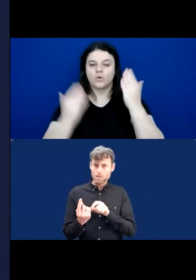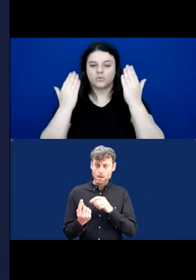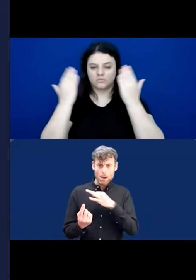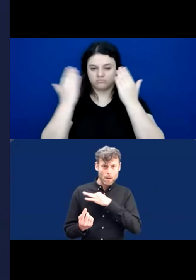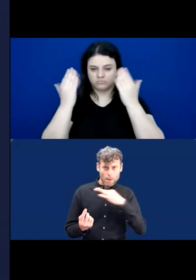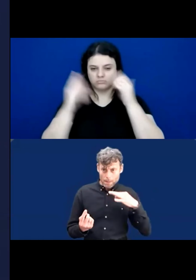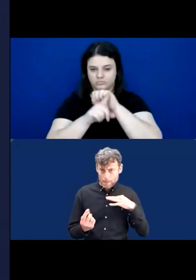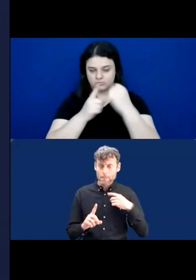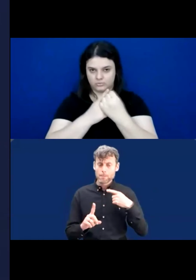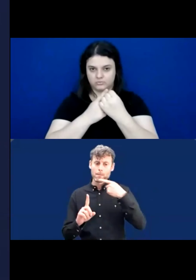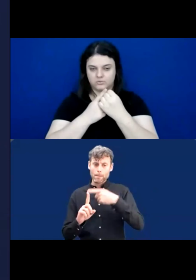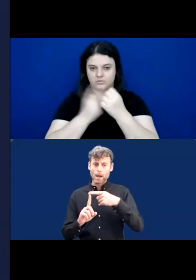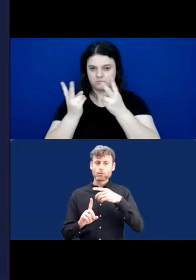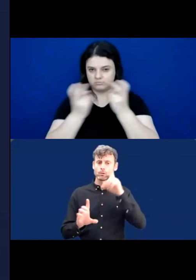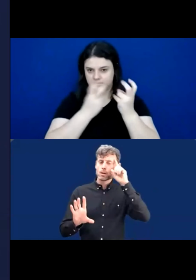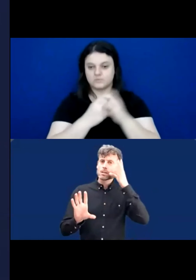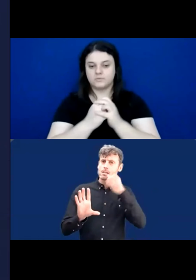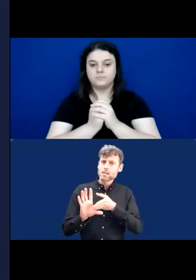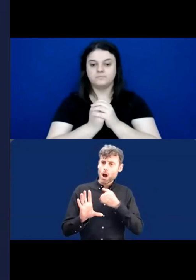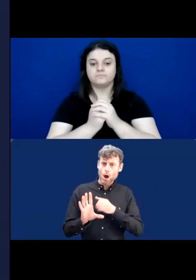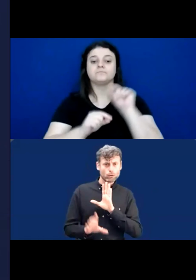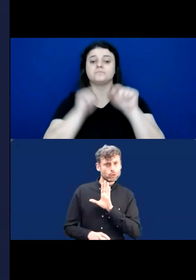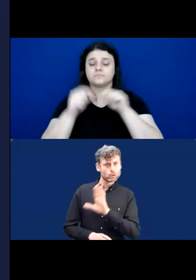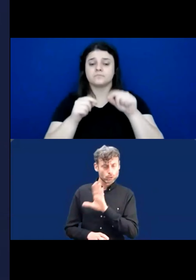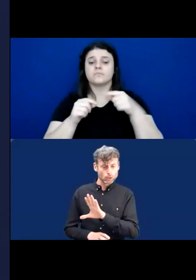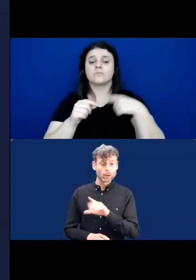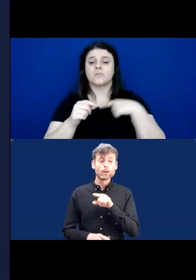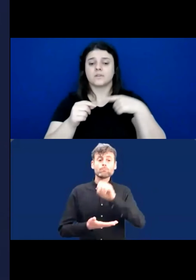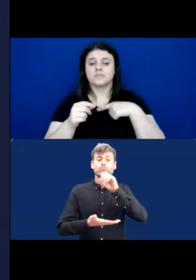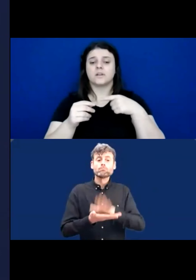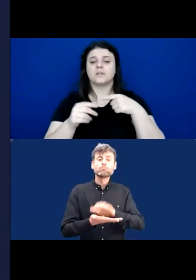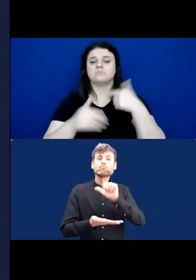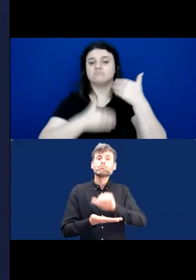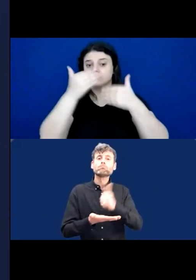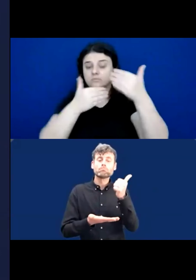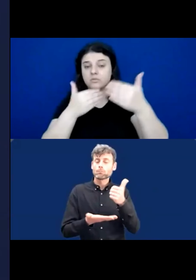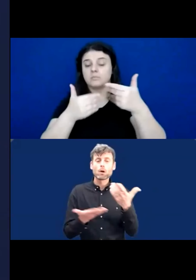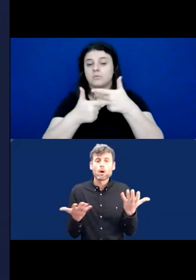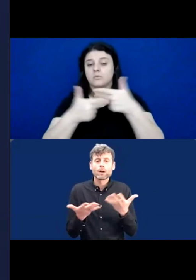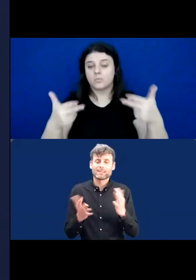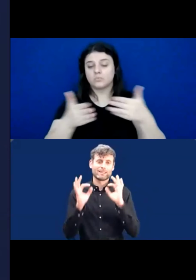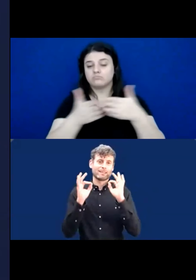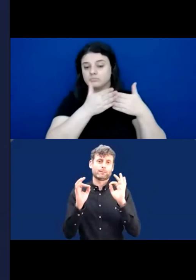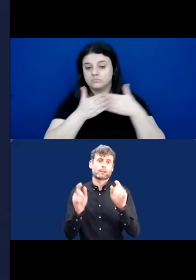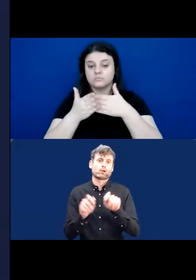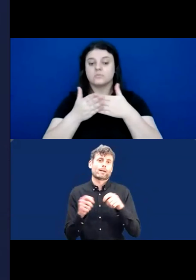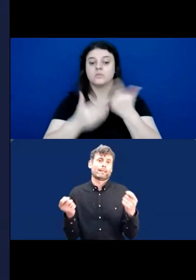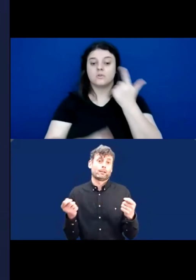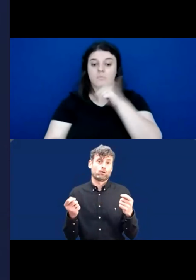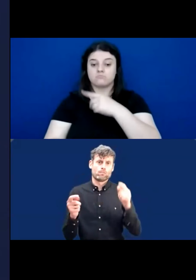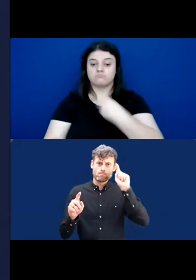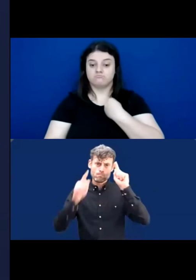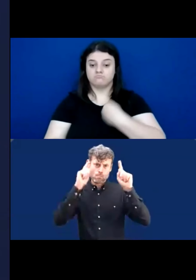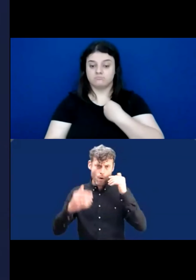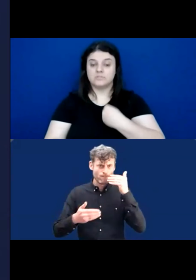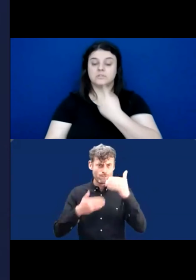This study was published in the special issue of Frontiers on Development, Well-being and Lifelong Learning in